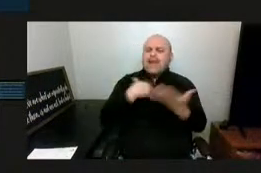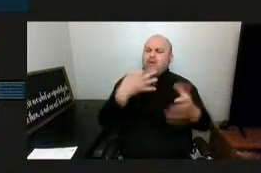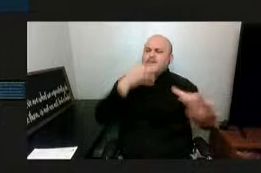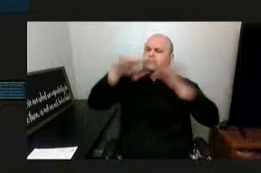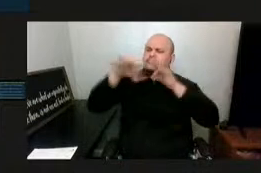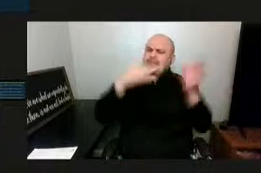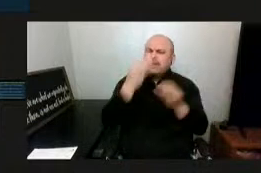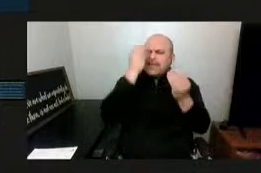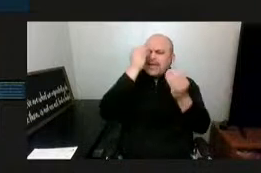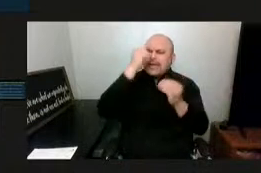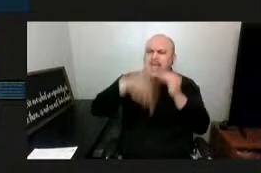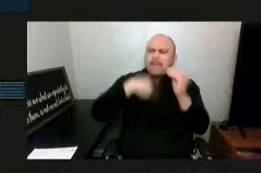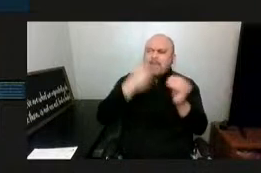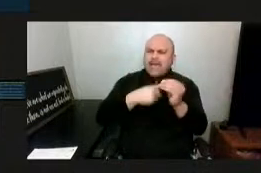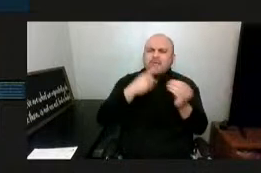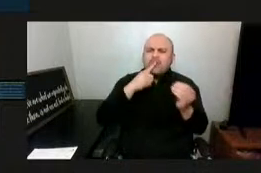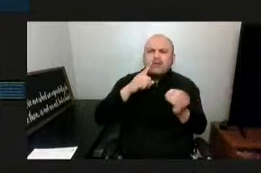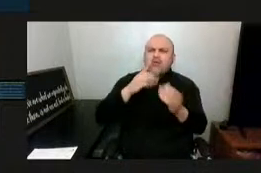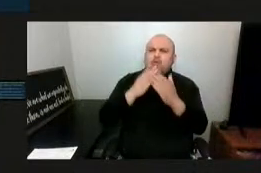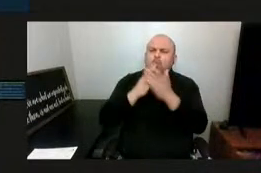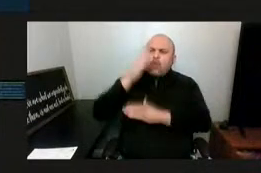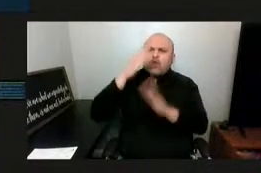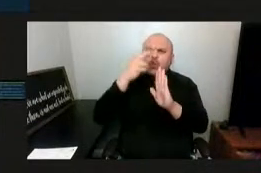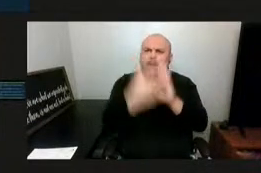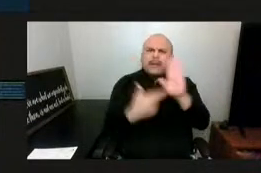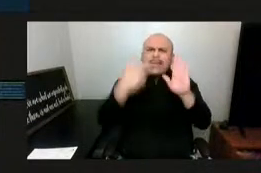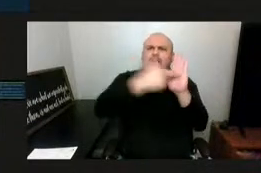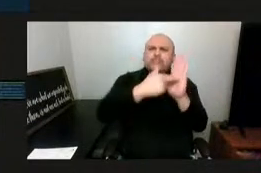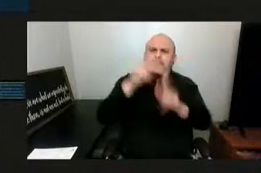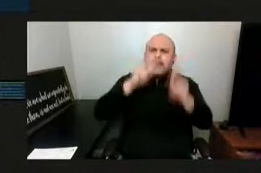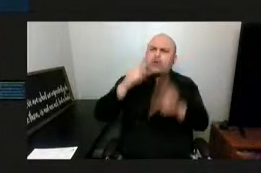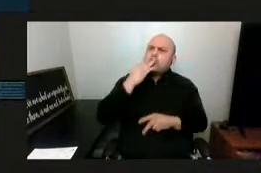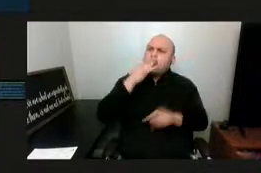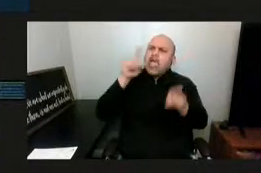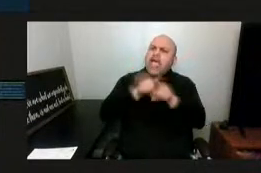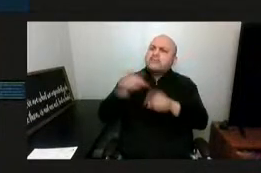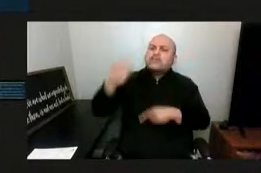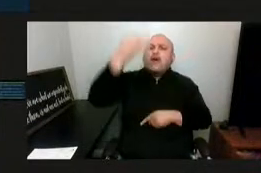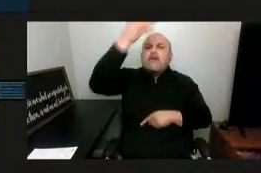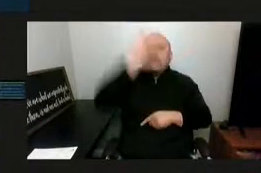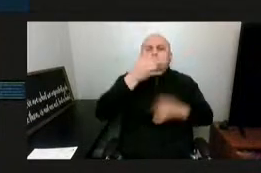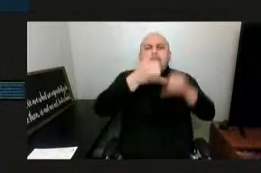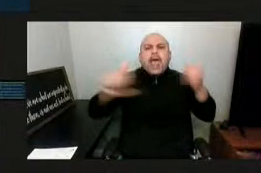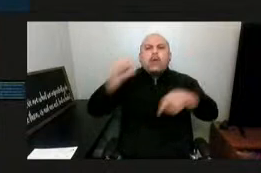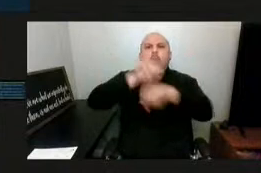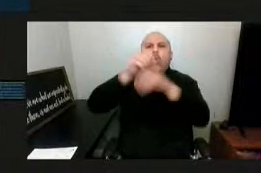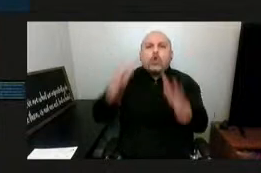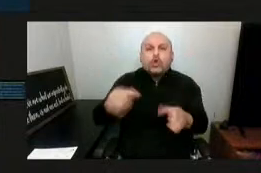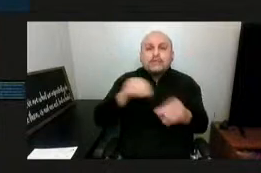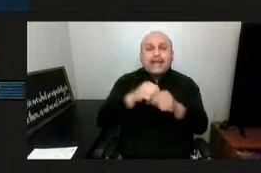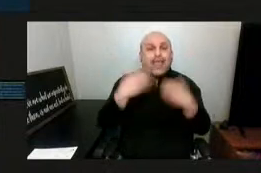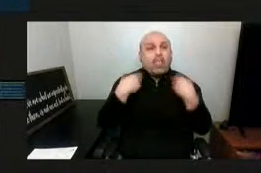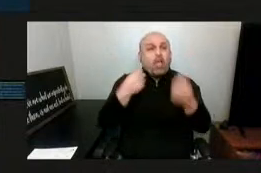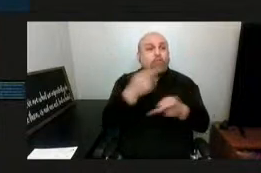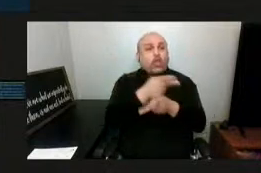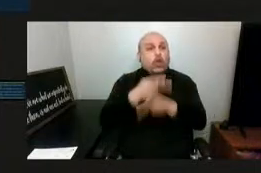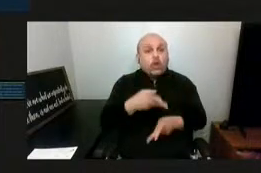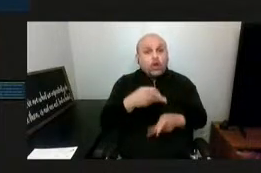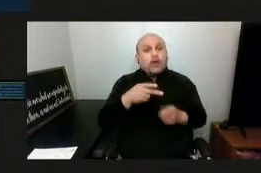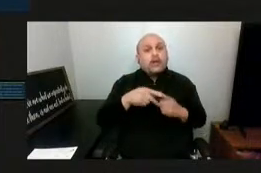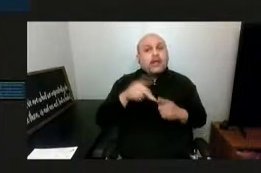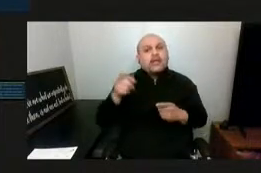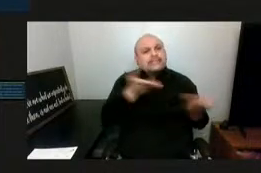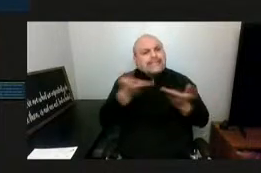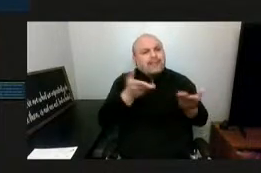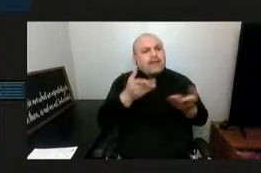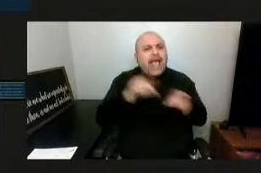the overrepresentation of people of color as frontline workers in the healthcare field and serving as first line